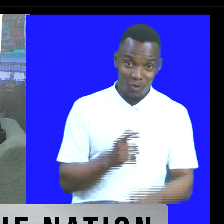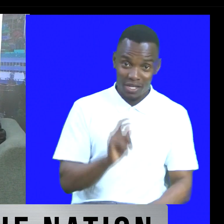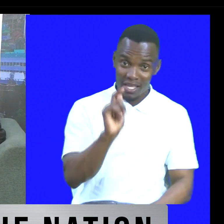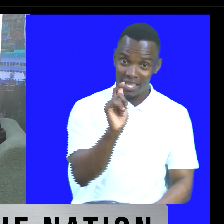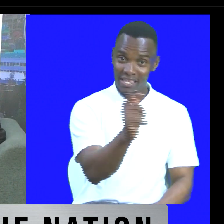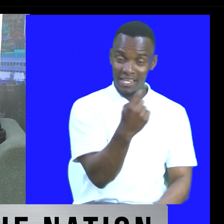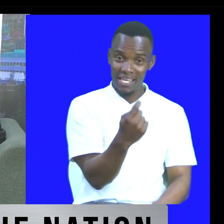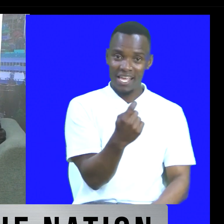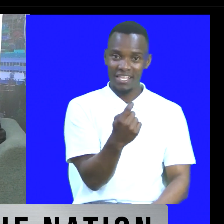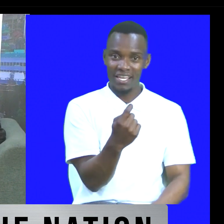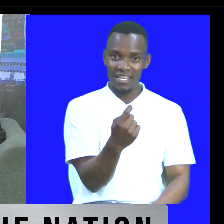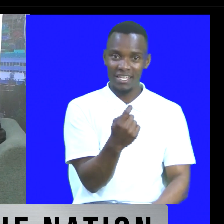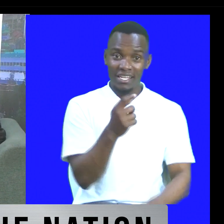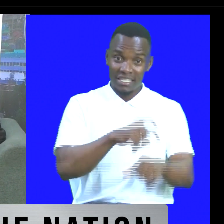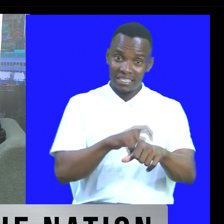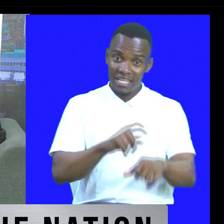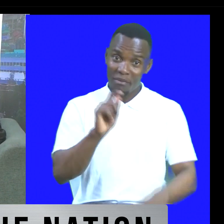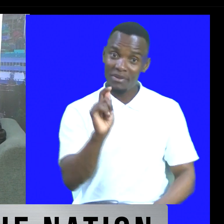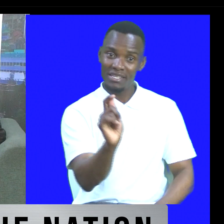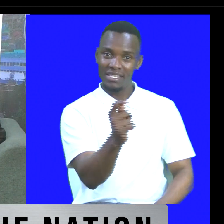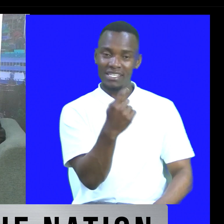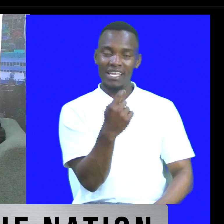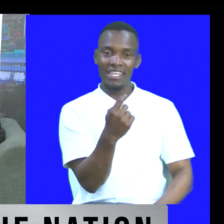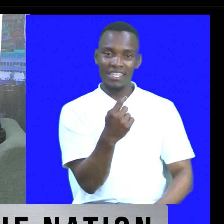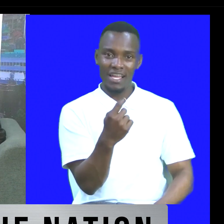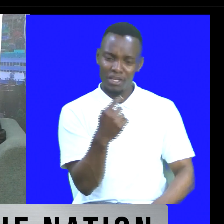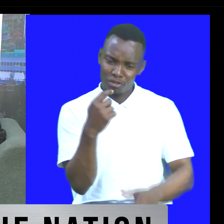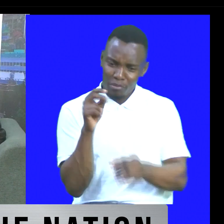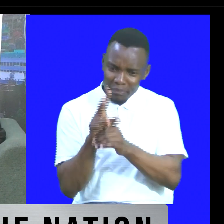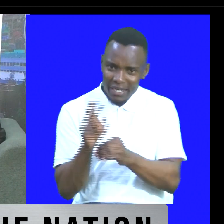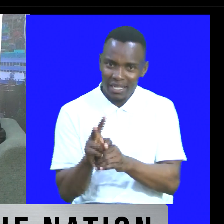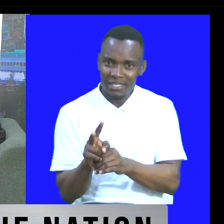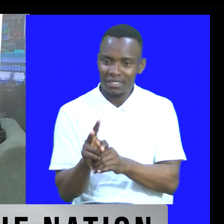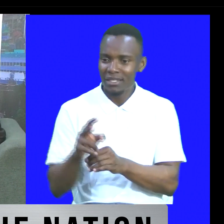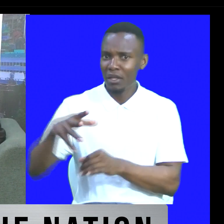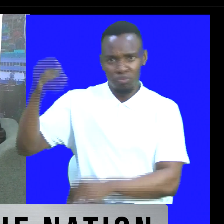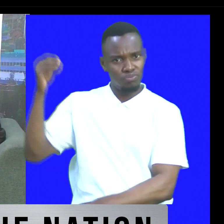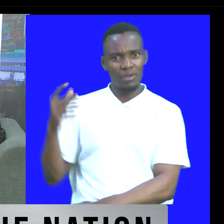I remember and the very goal well. was counted. No, it was not. No, it was counted. It was not counted. What happened?